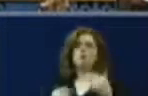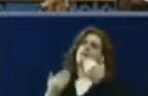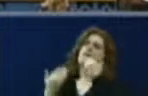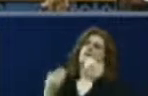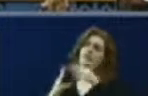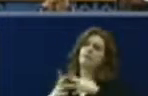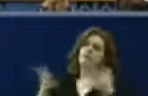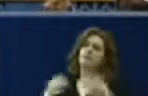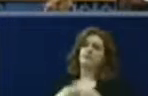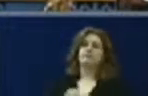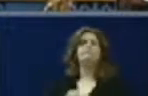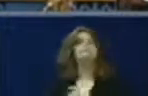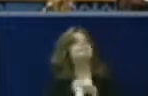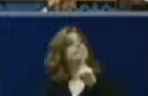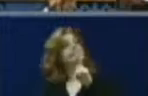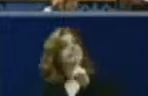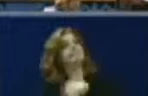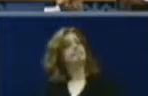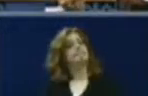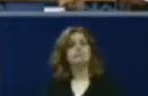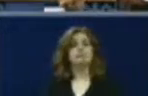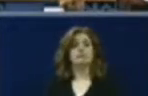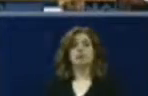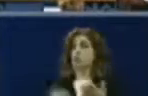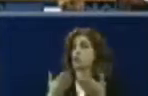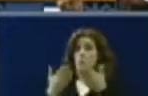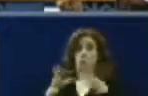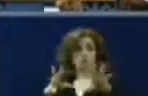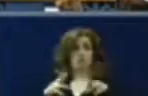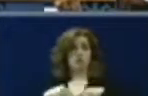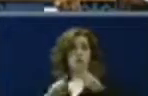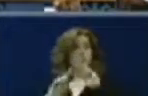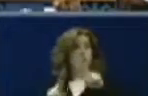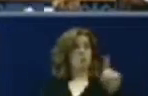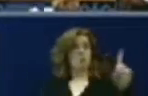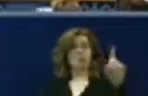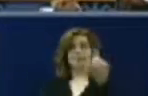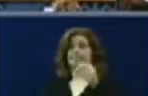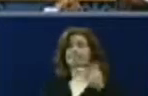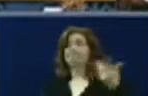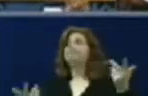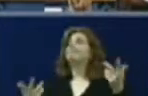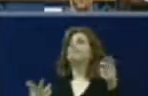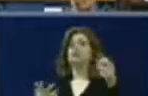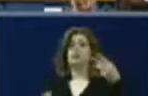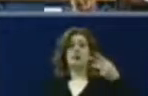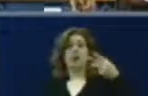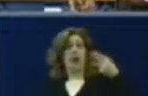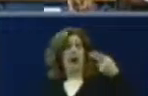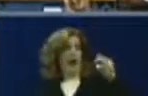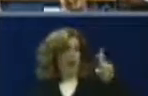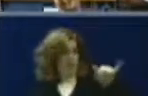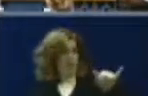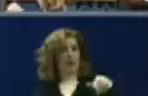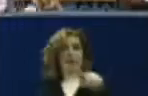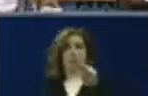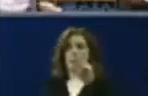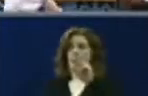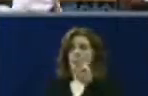much. Absolutely. Is there a motion to receive the report? Okay, Mr. Hadaway and Ms. Horn, all in